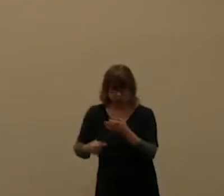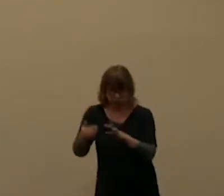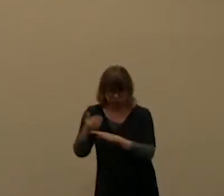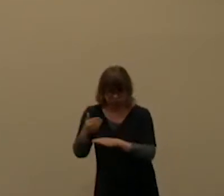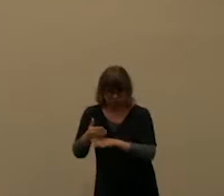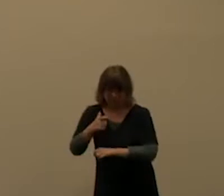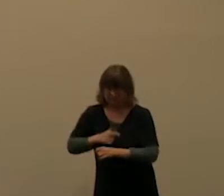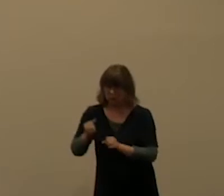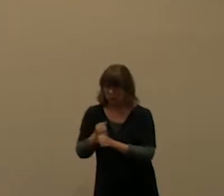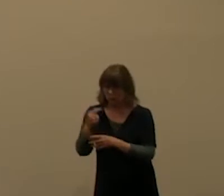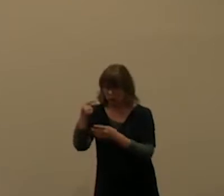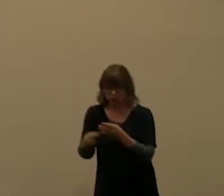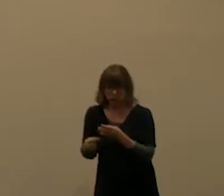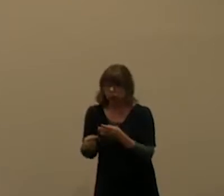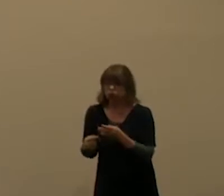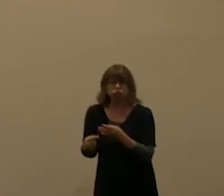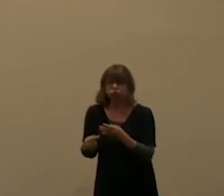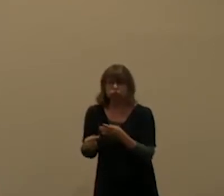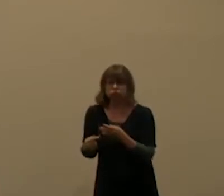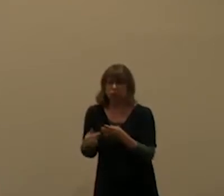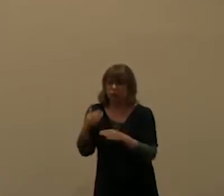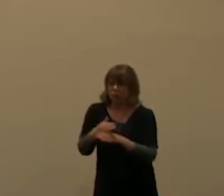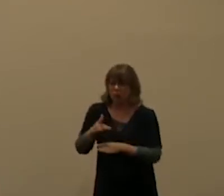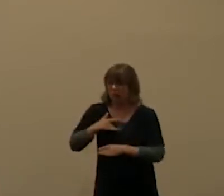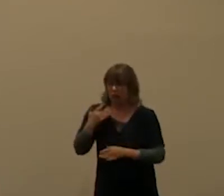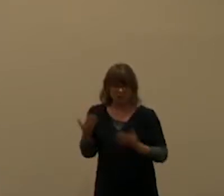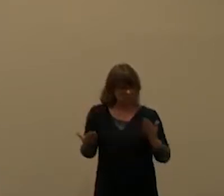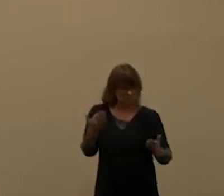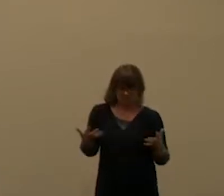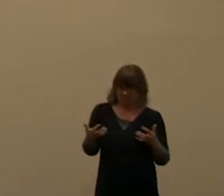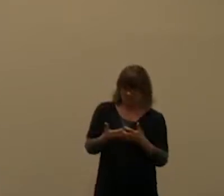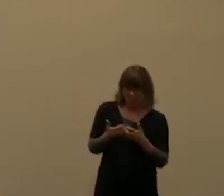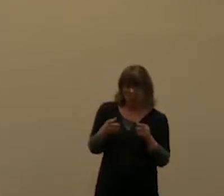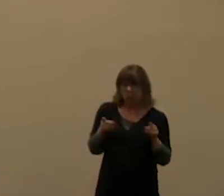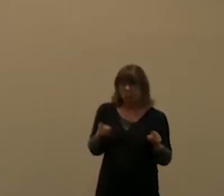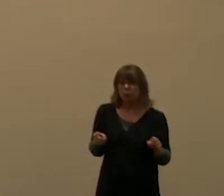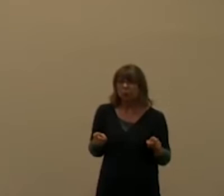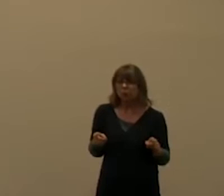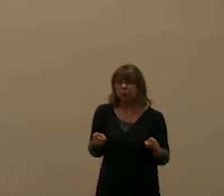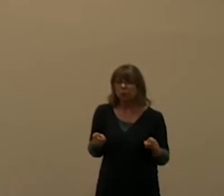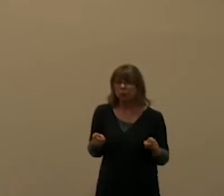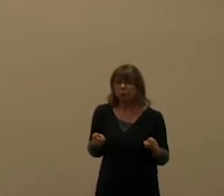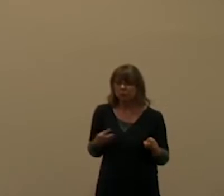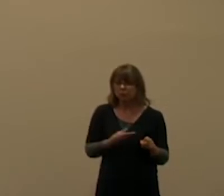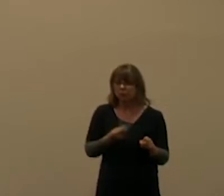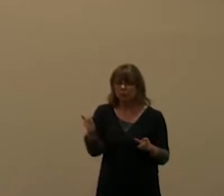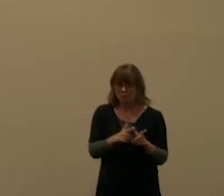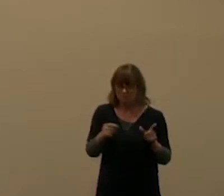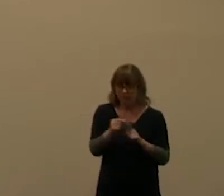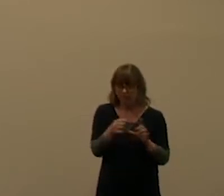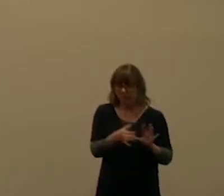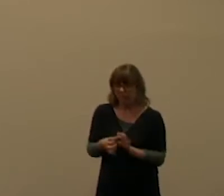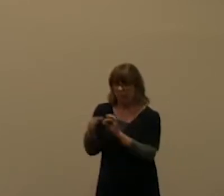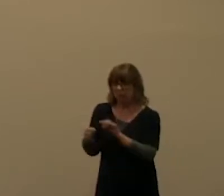tasks, needs to do a bunch of work-life balancing acts, and there are a number of applications for that.